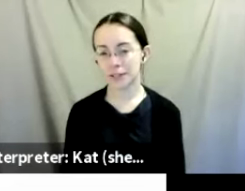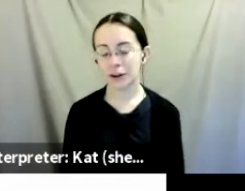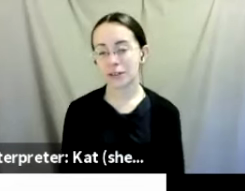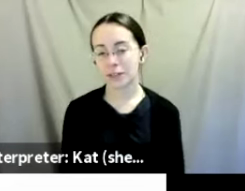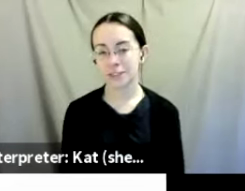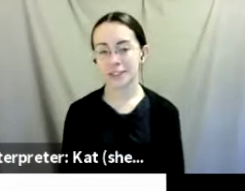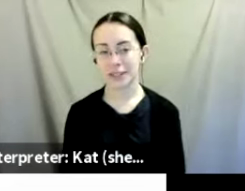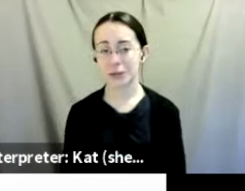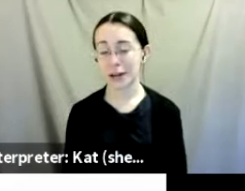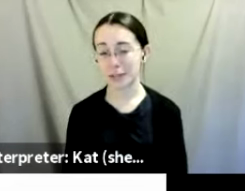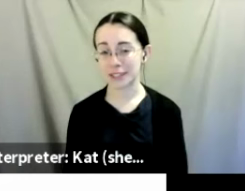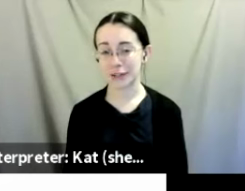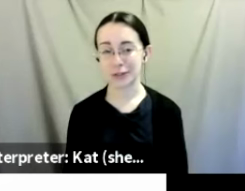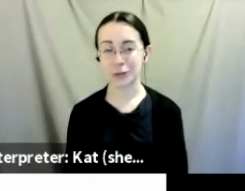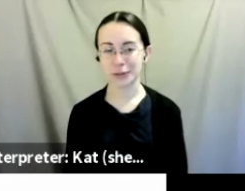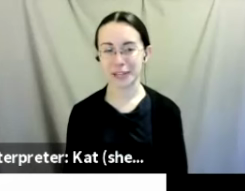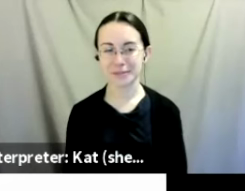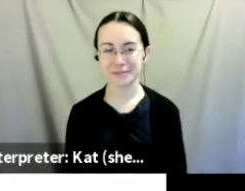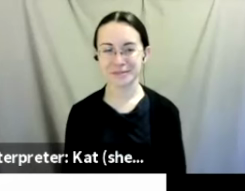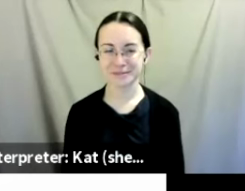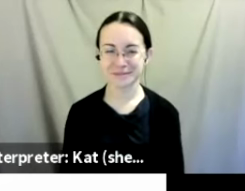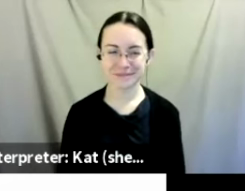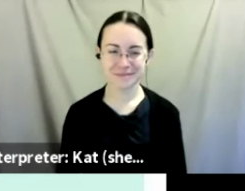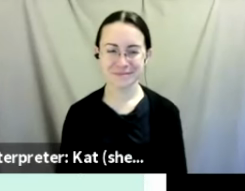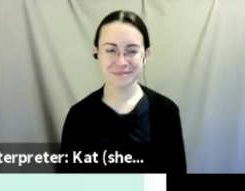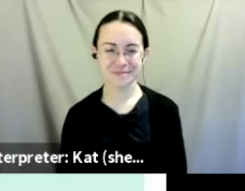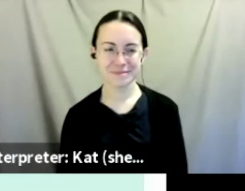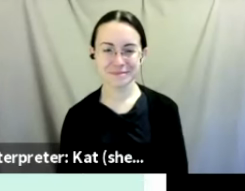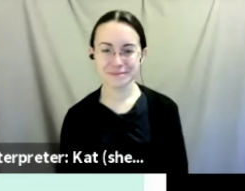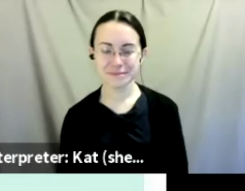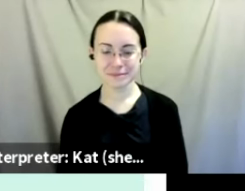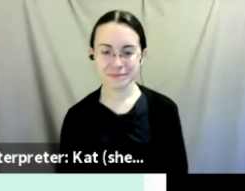But all of them said that they were happy to interview with me.